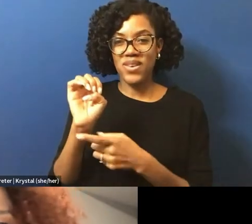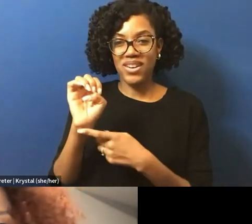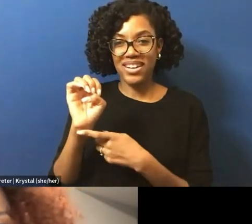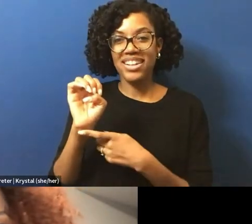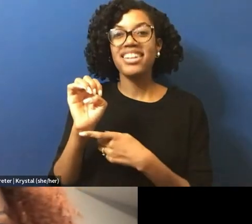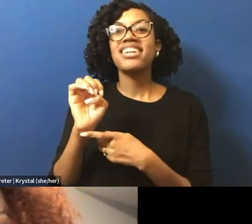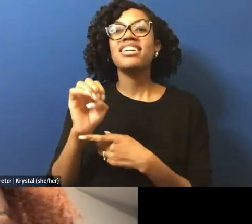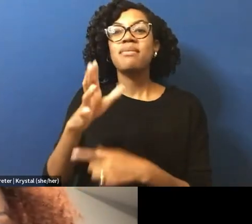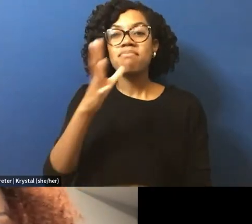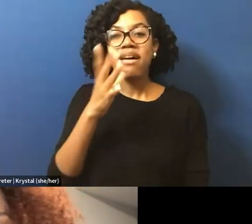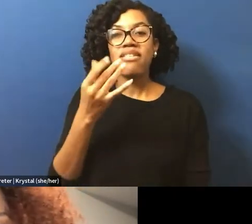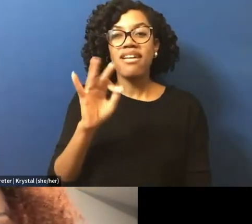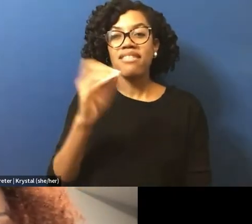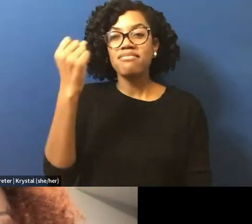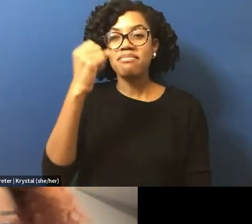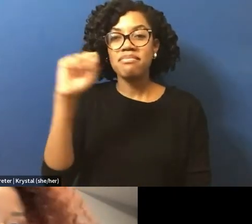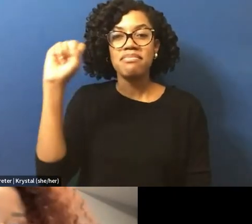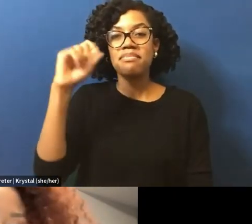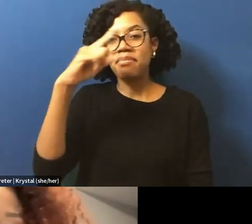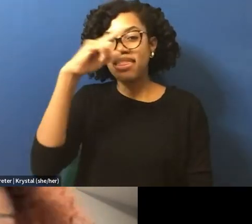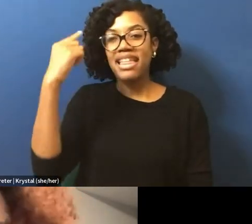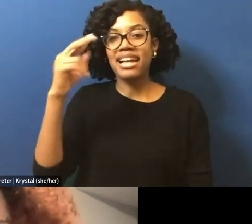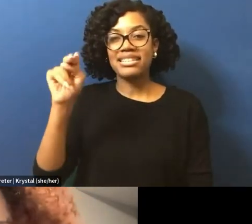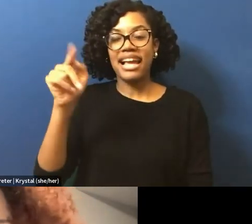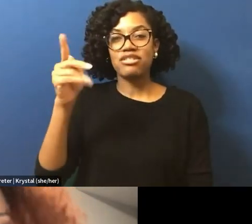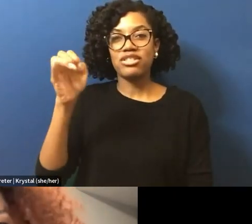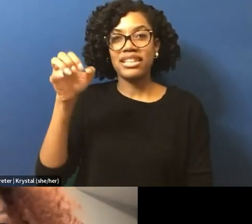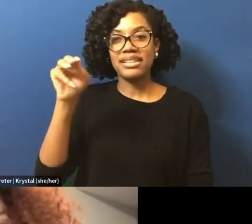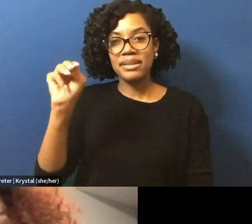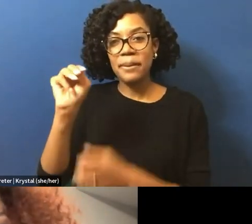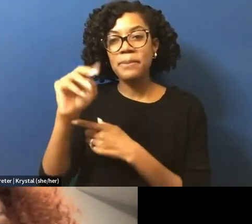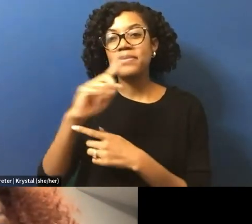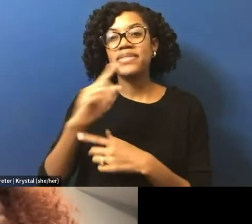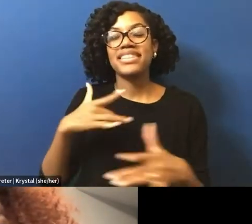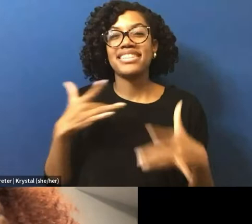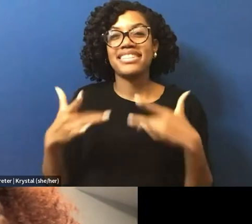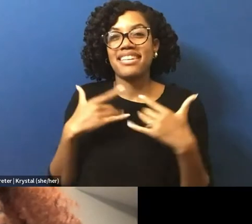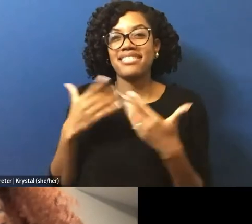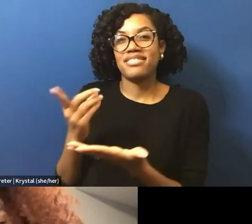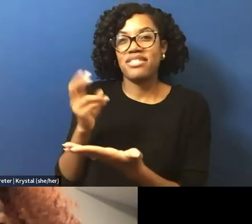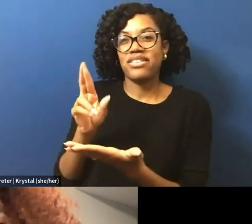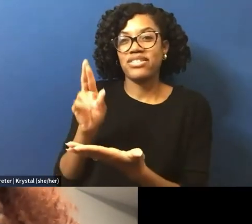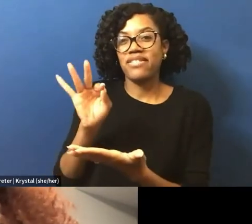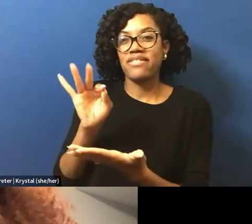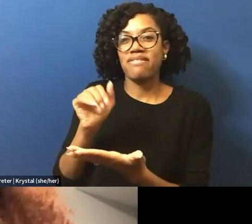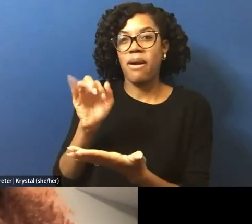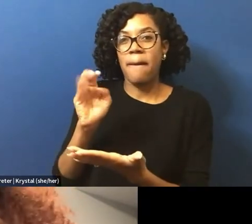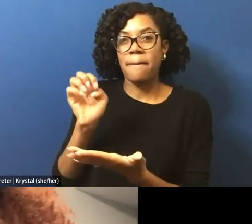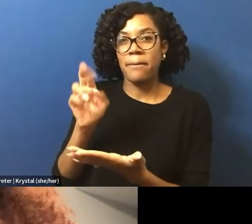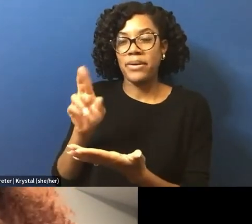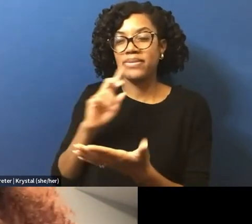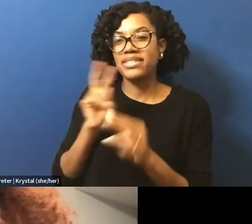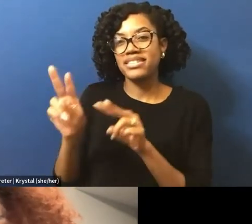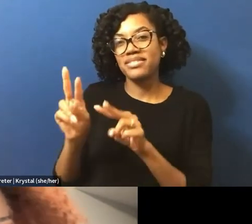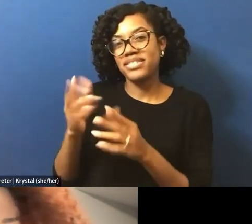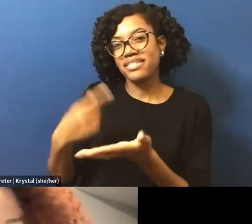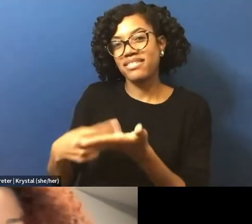you for being here, for being in conversation with us, and I can't wait for all that we will learn together. So thank you, thank you, thank you.